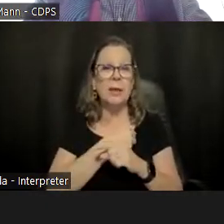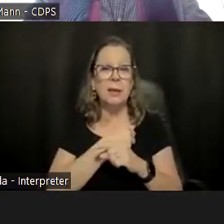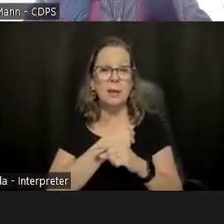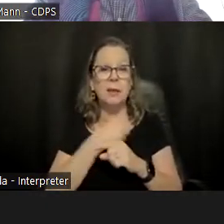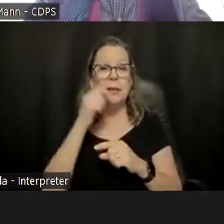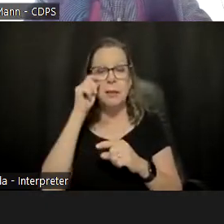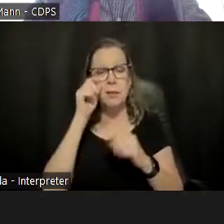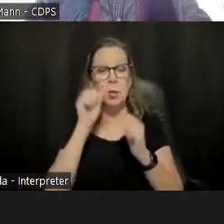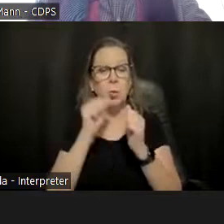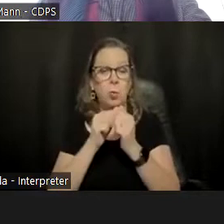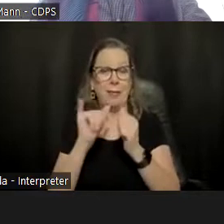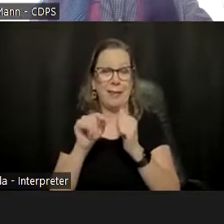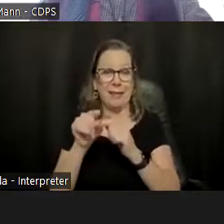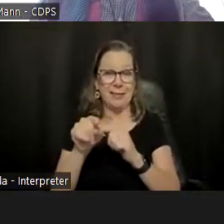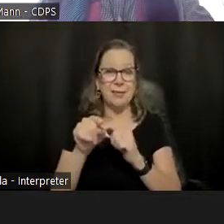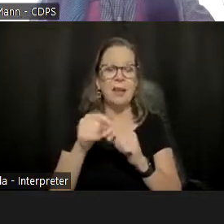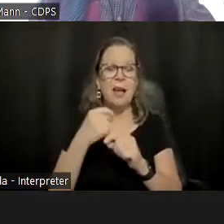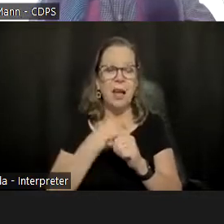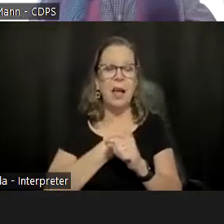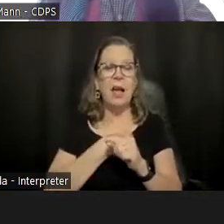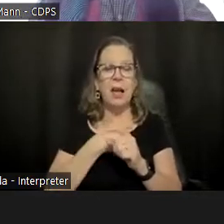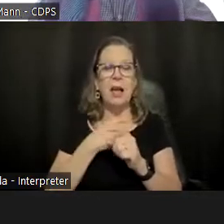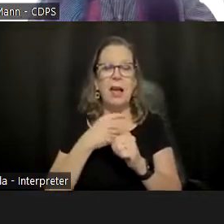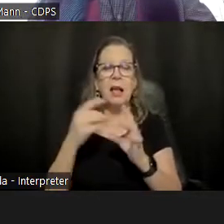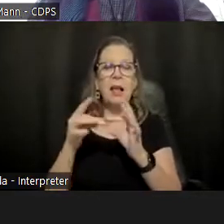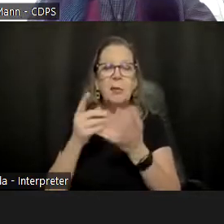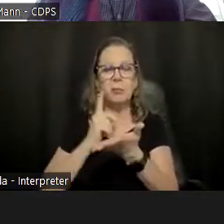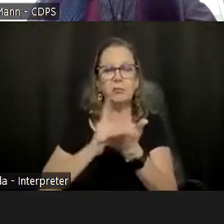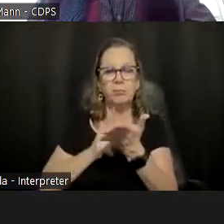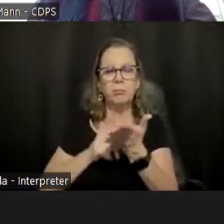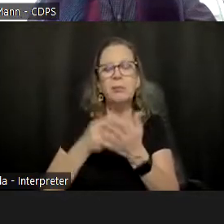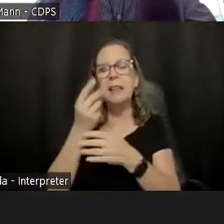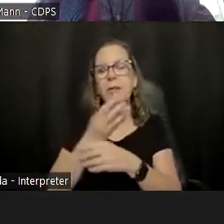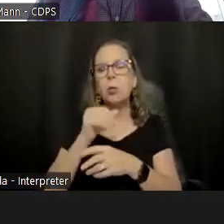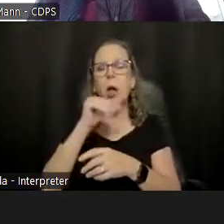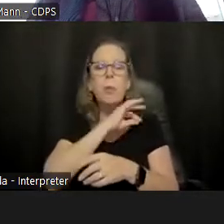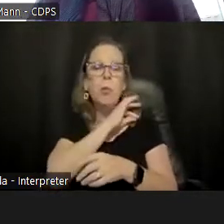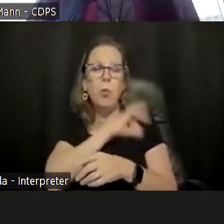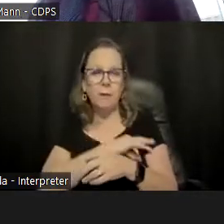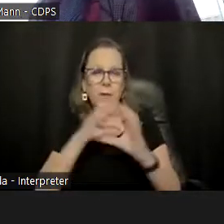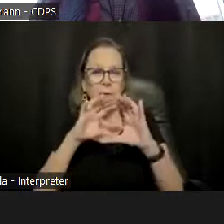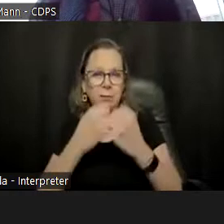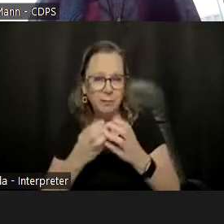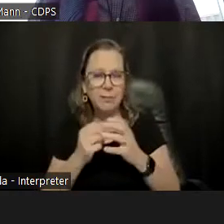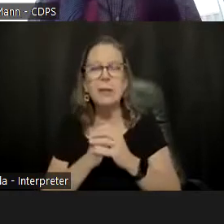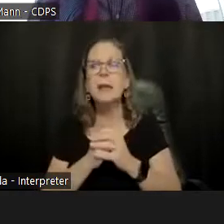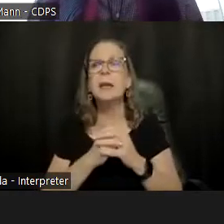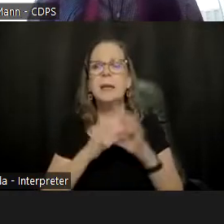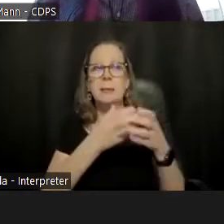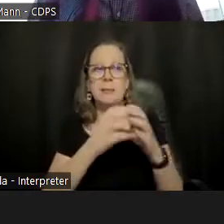So with that, I have been talking to a couple of nonprofit organizations, and here we go with